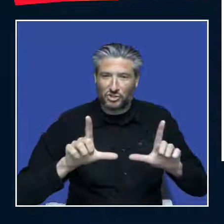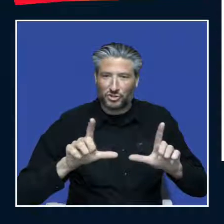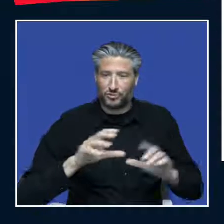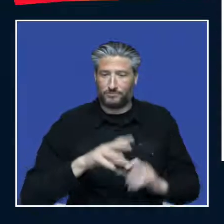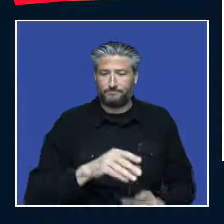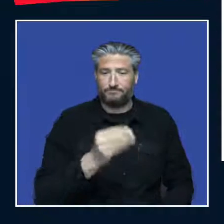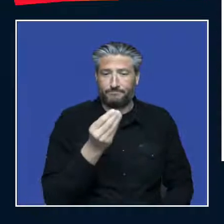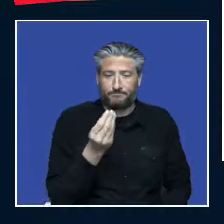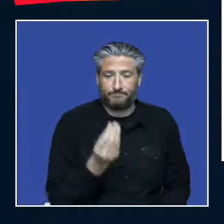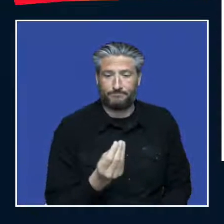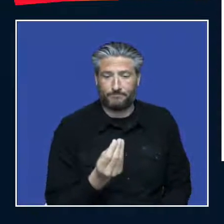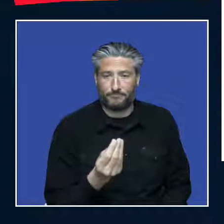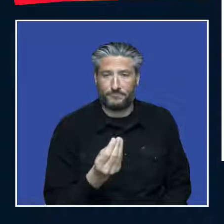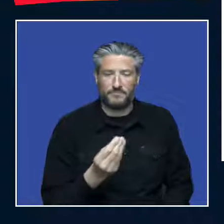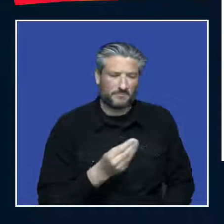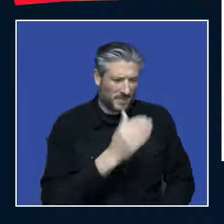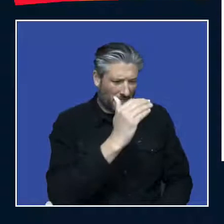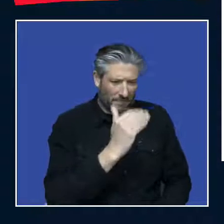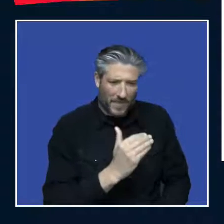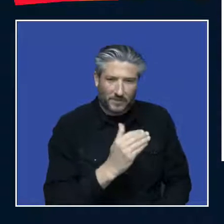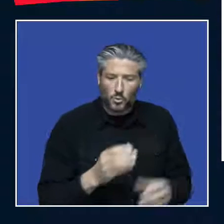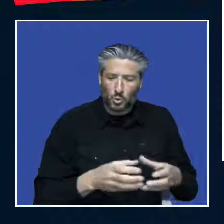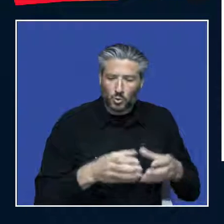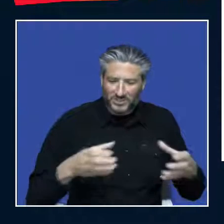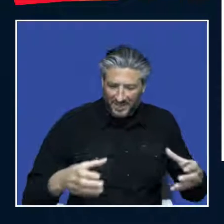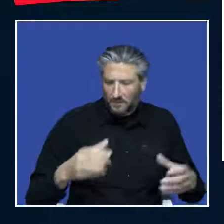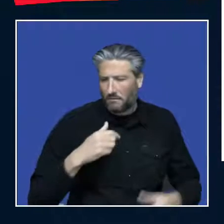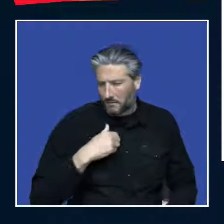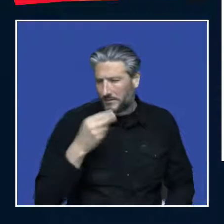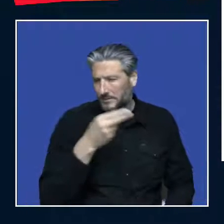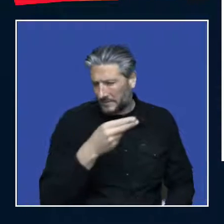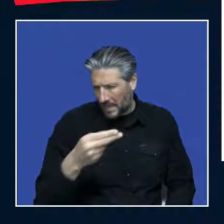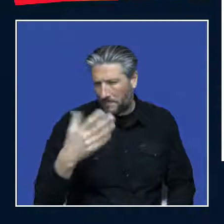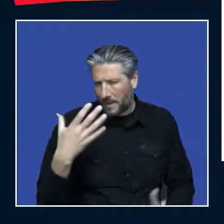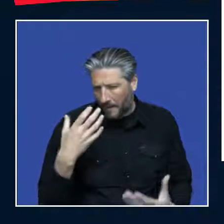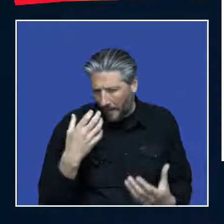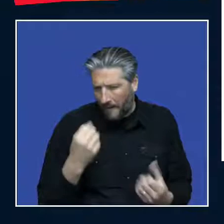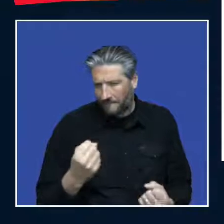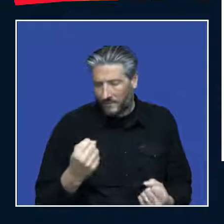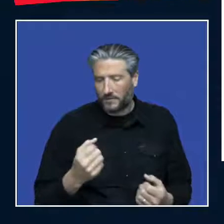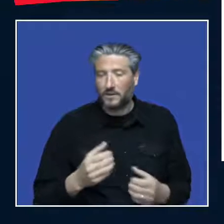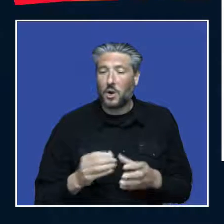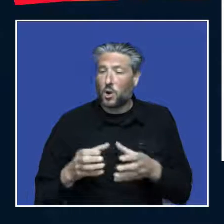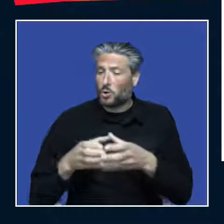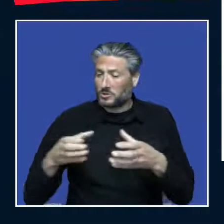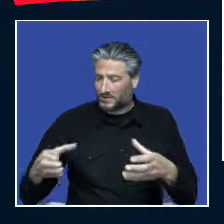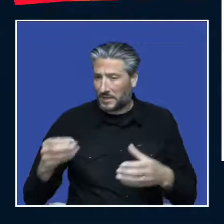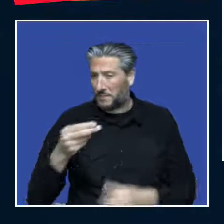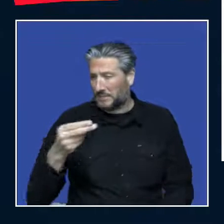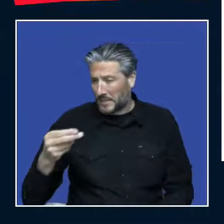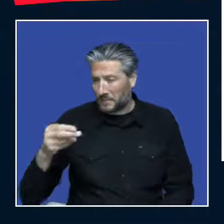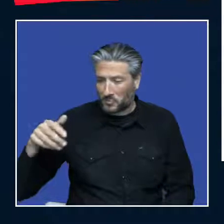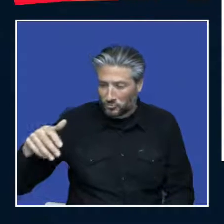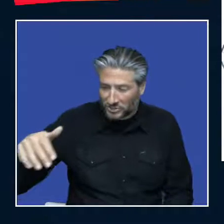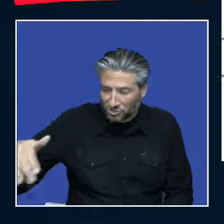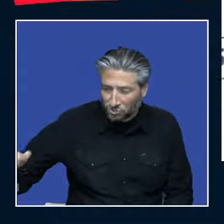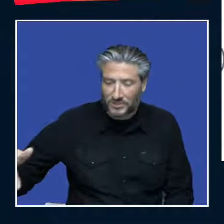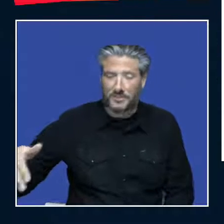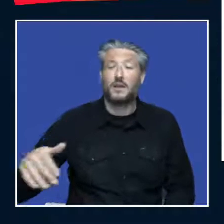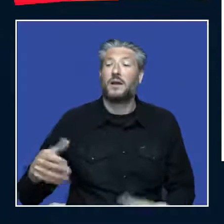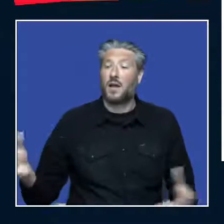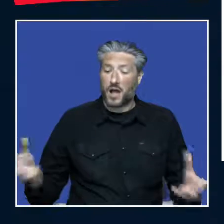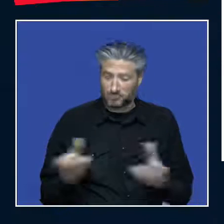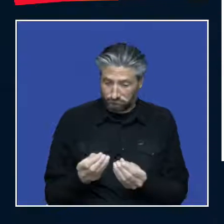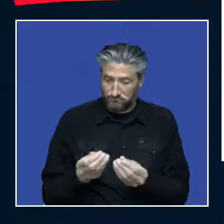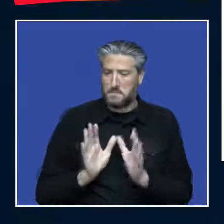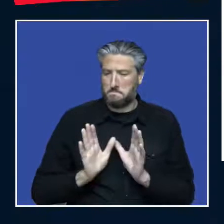Umbraco. So that's the container, how it is called on my machine, and then how it is with the container registry in front, and then I push it. And